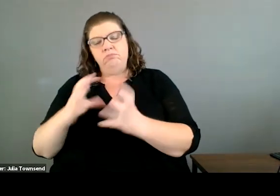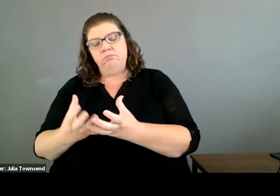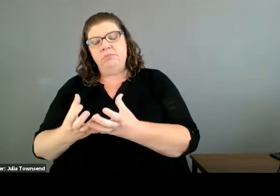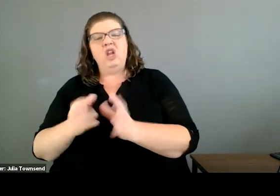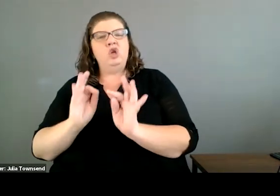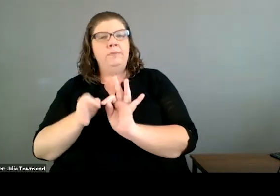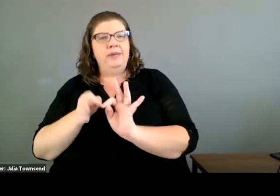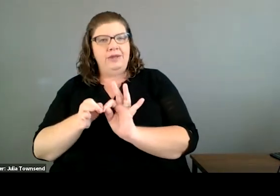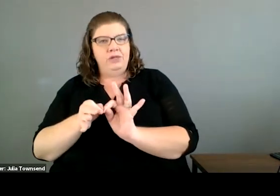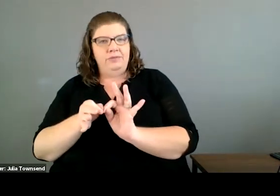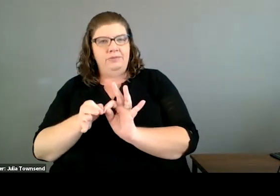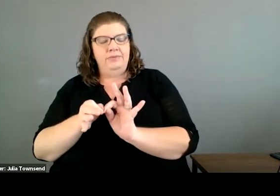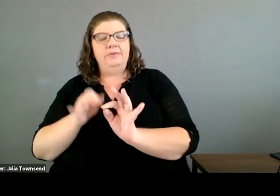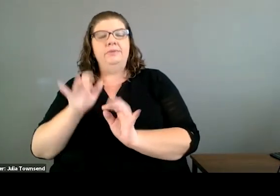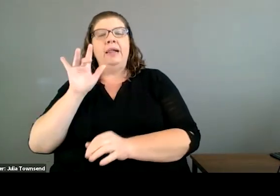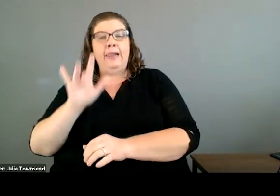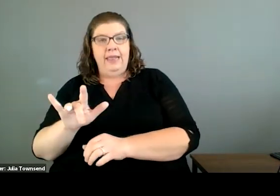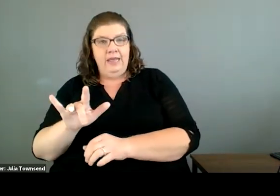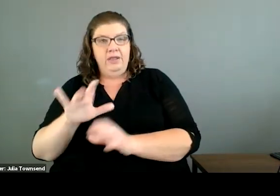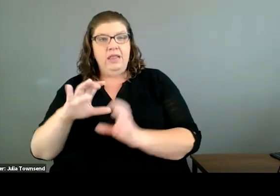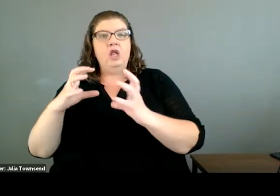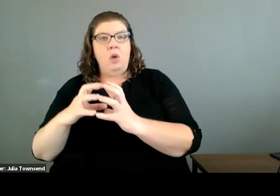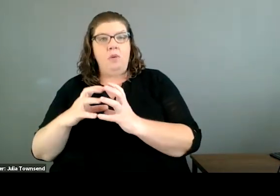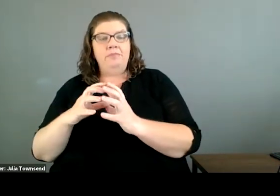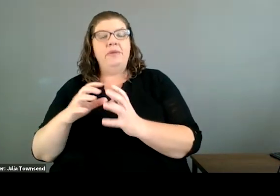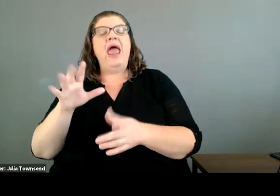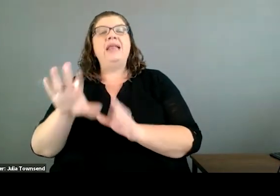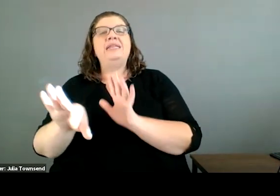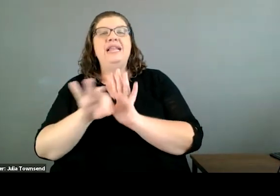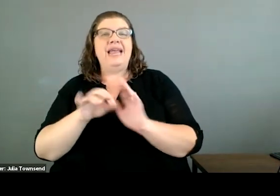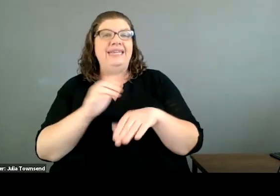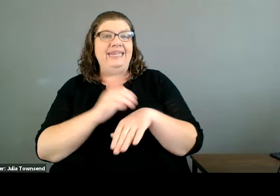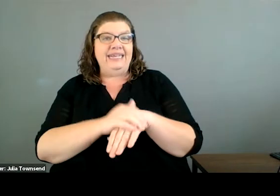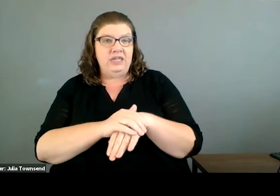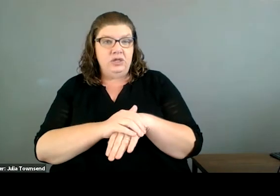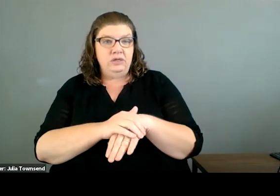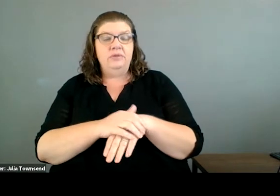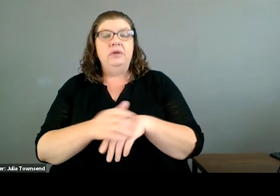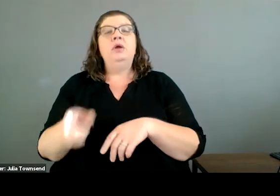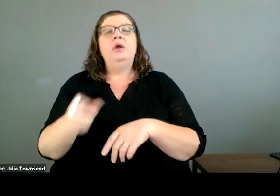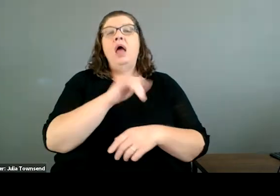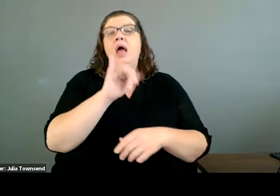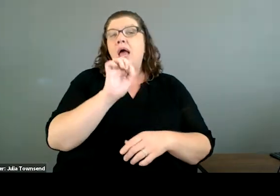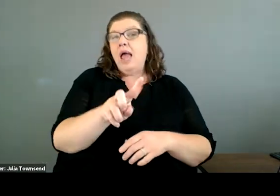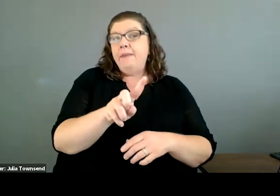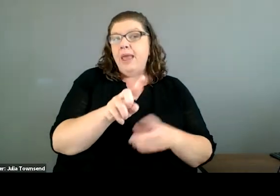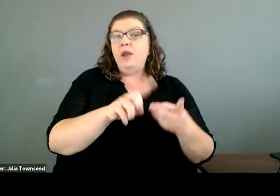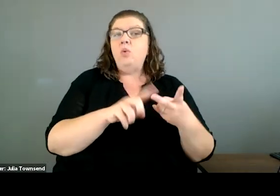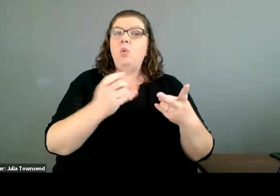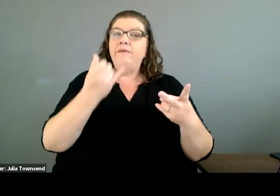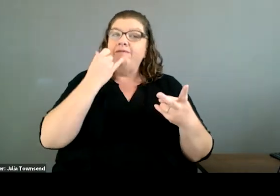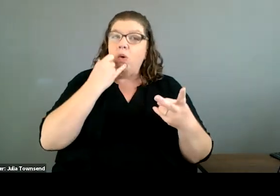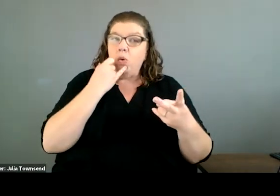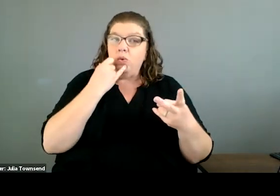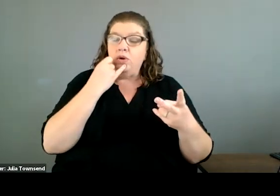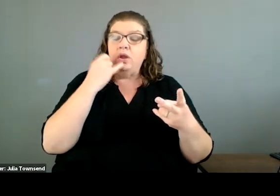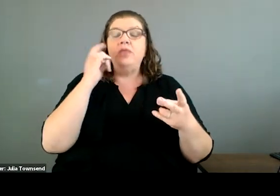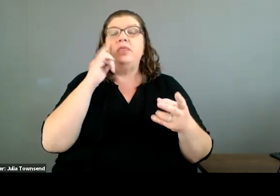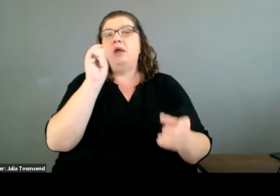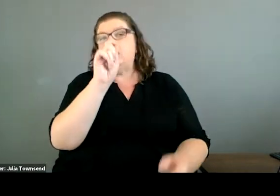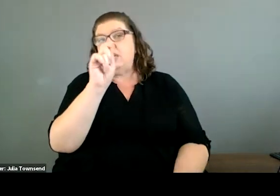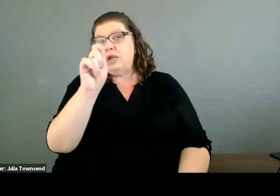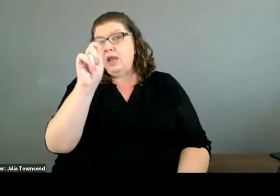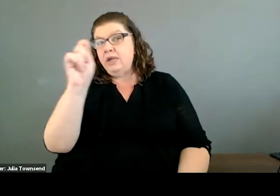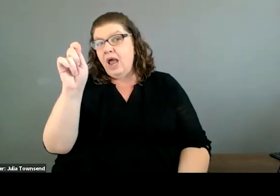Interpretation. Please click on the globe now and select English. If you are on an iPad or a phone, locate the three-dot menu and